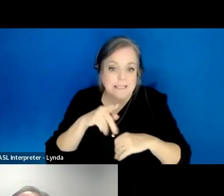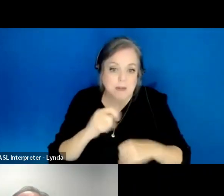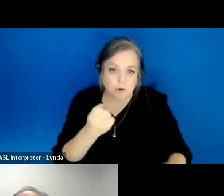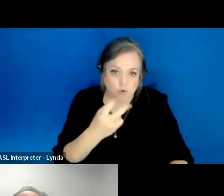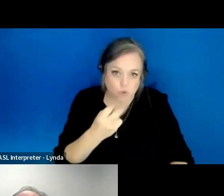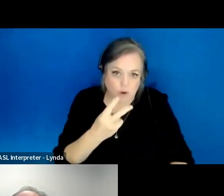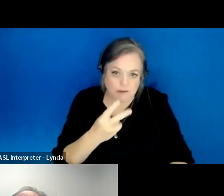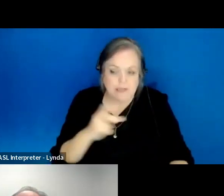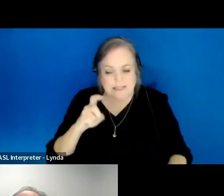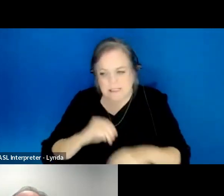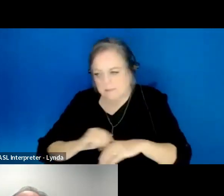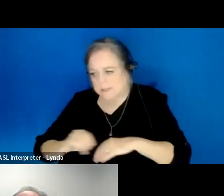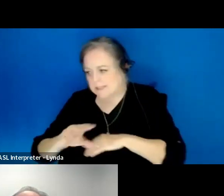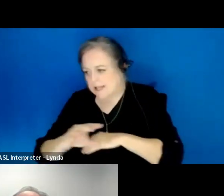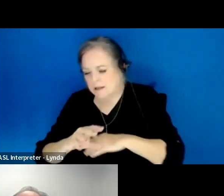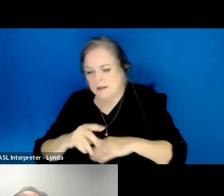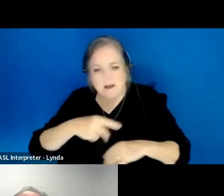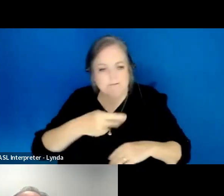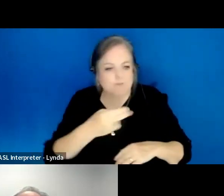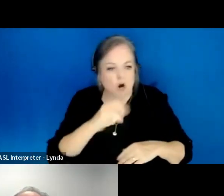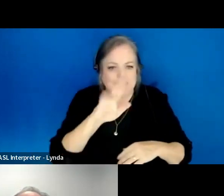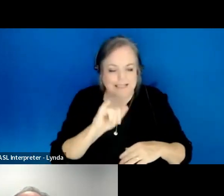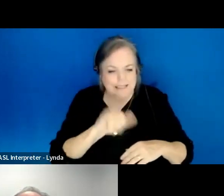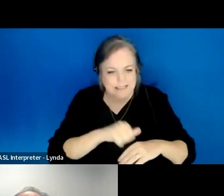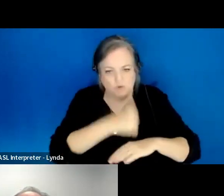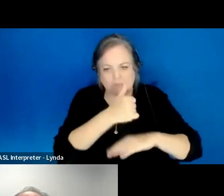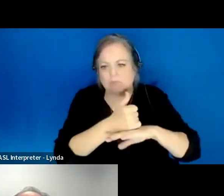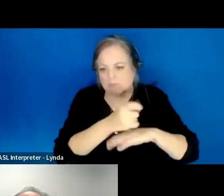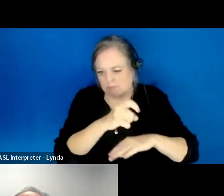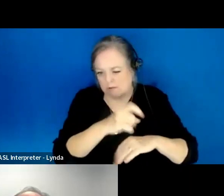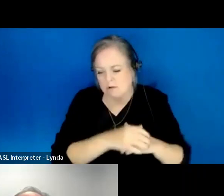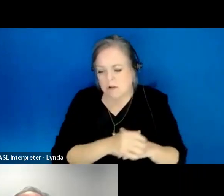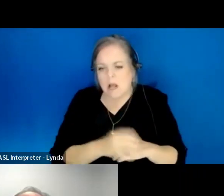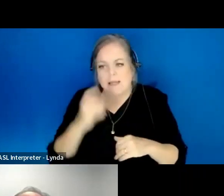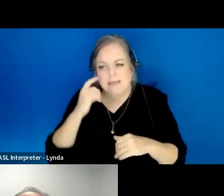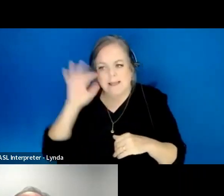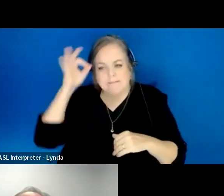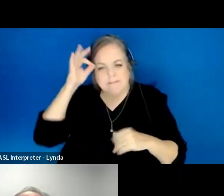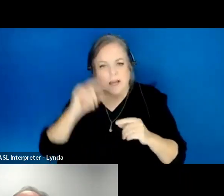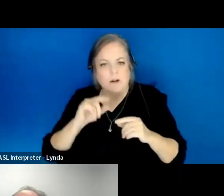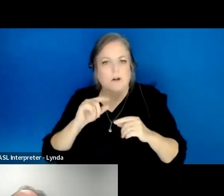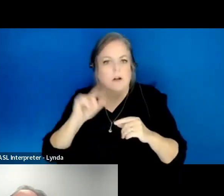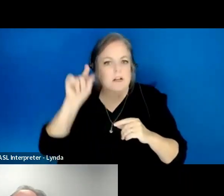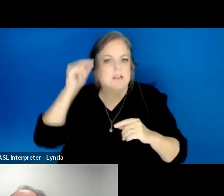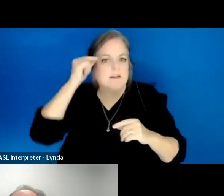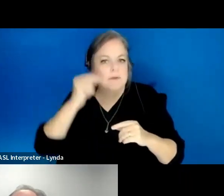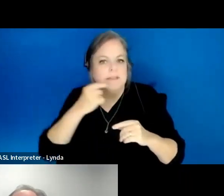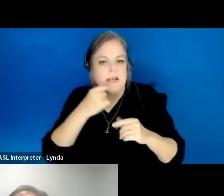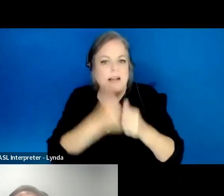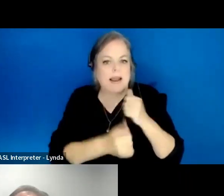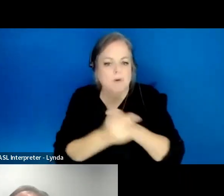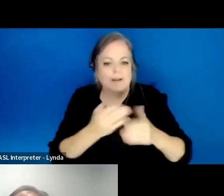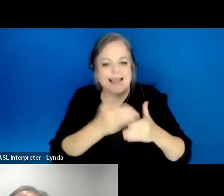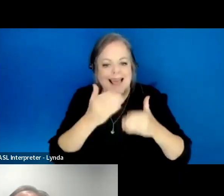because it needs to be sent out. Pharmacies need to get set up. So I think that the federal government is telling everyone by the end of September should